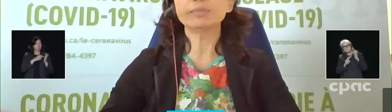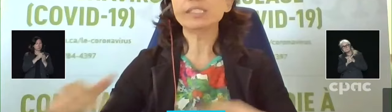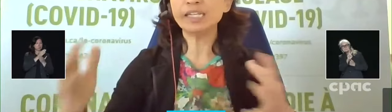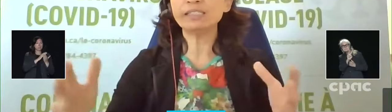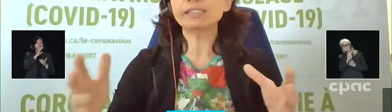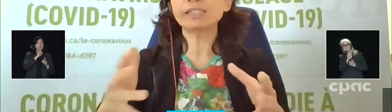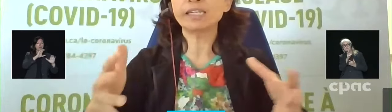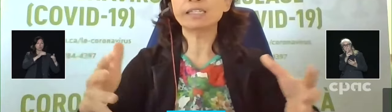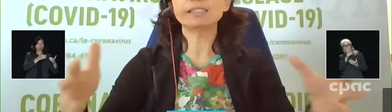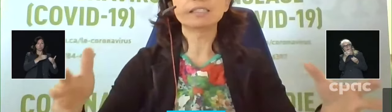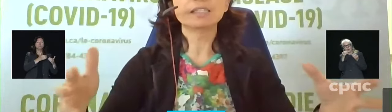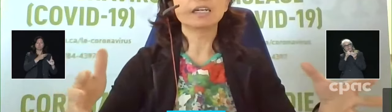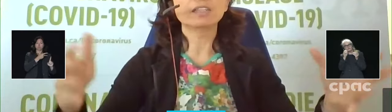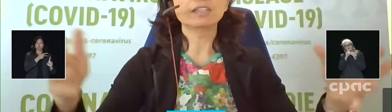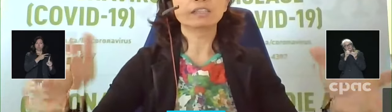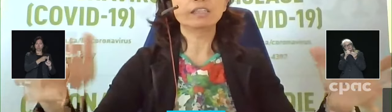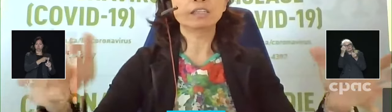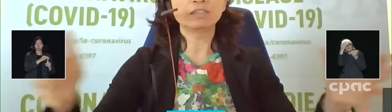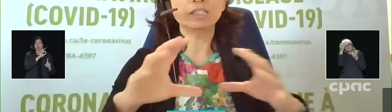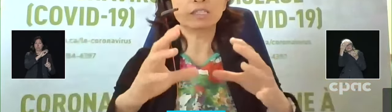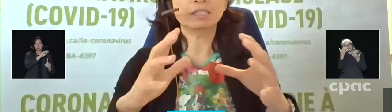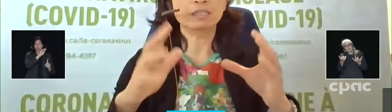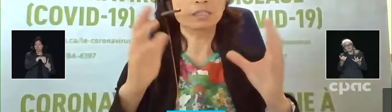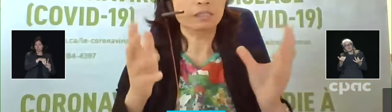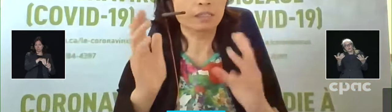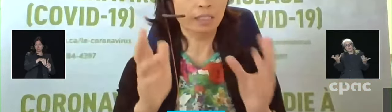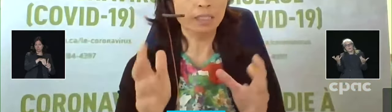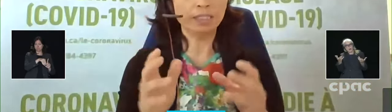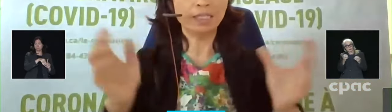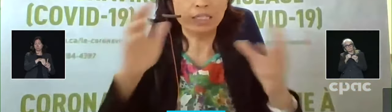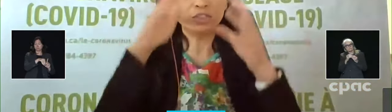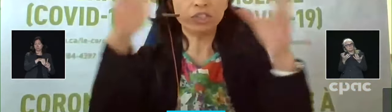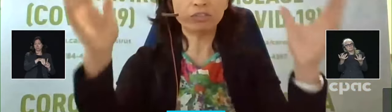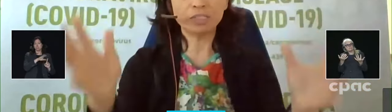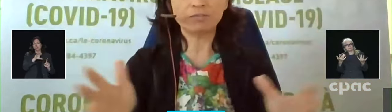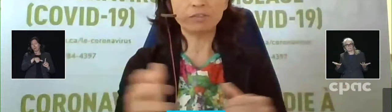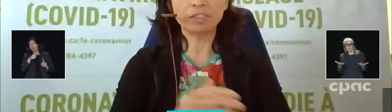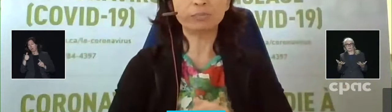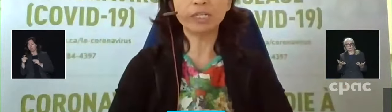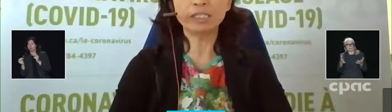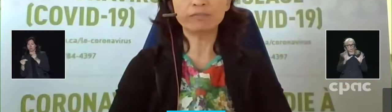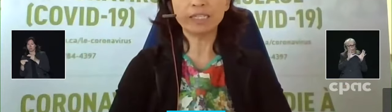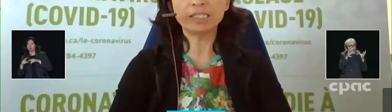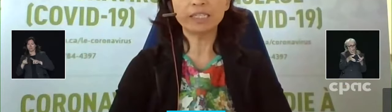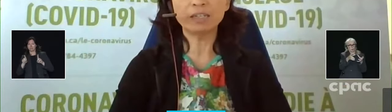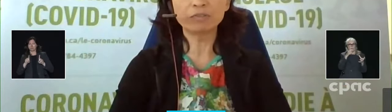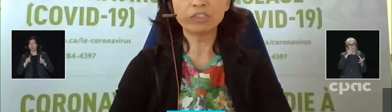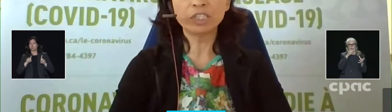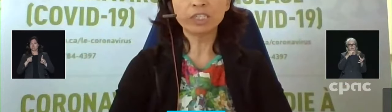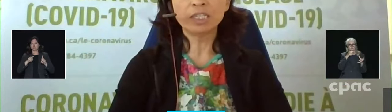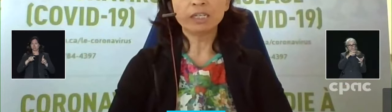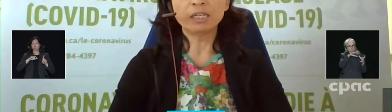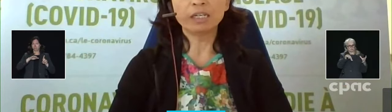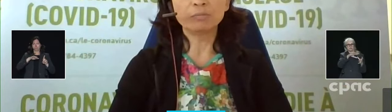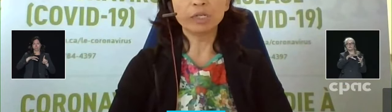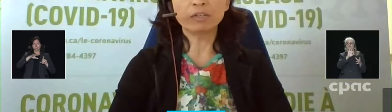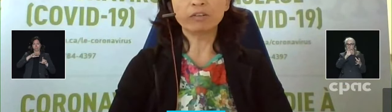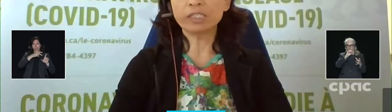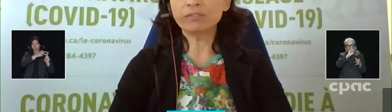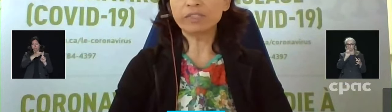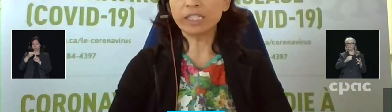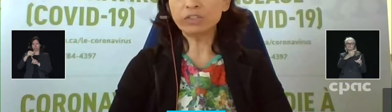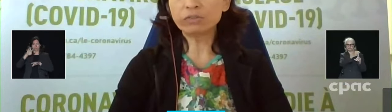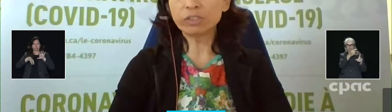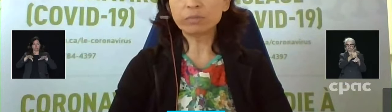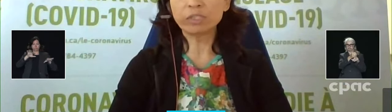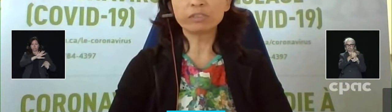hit 90% and other, another slide that showed the different spreads of vaccine coverage